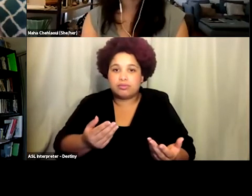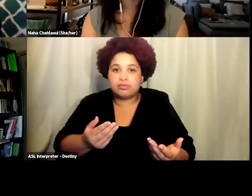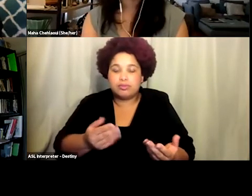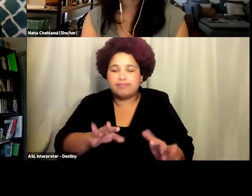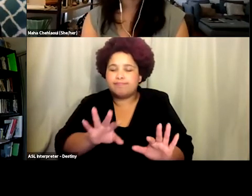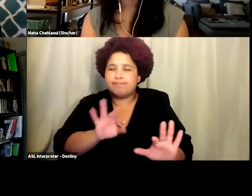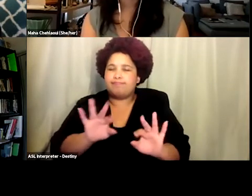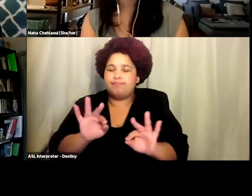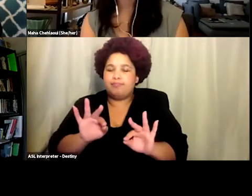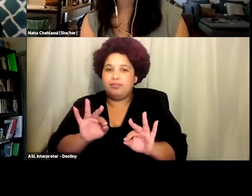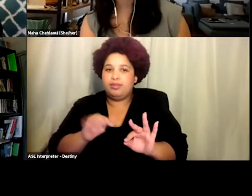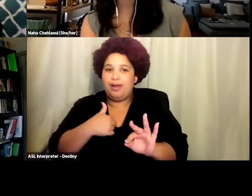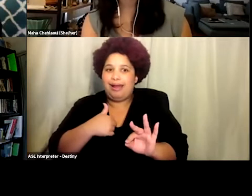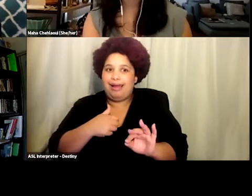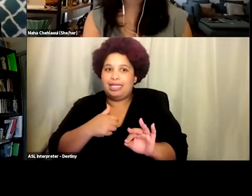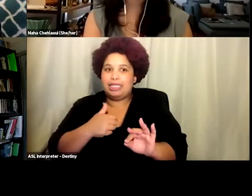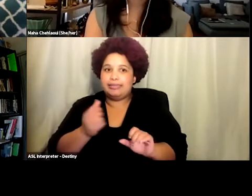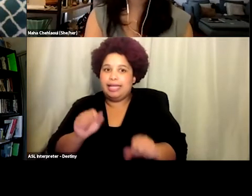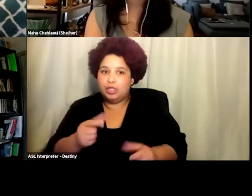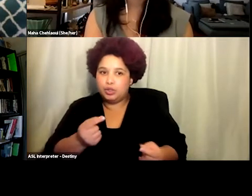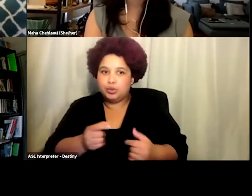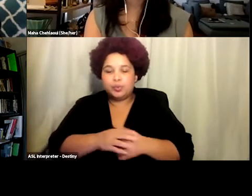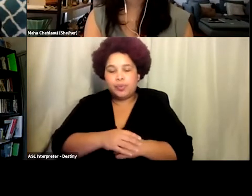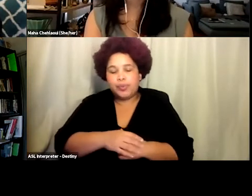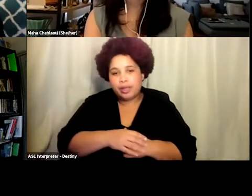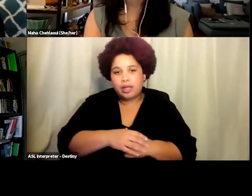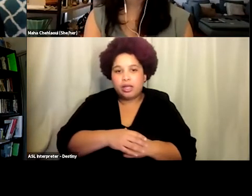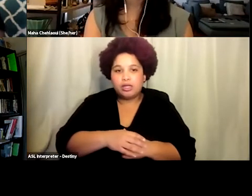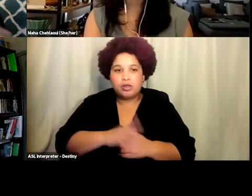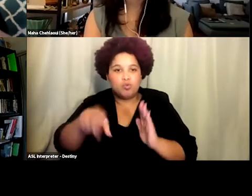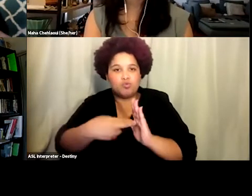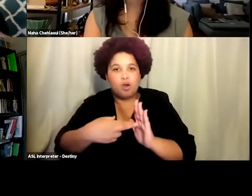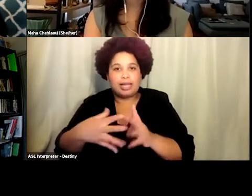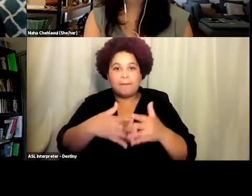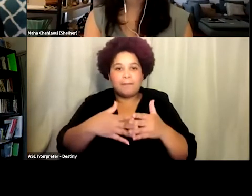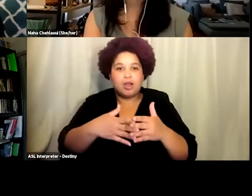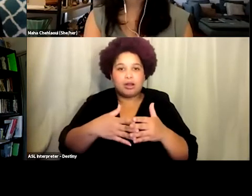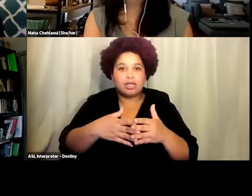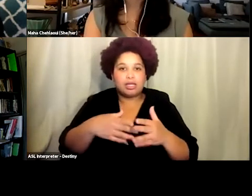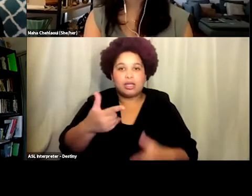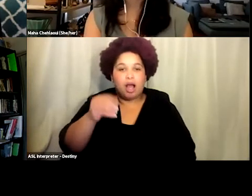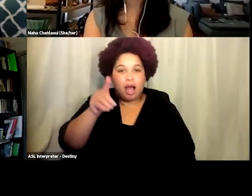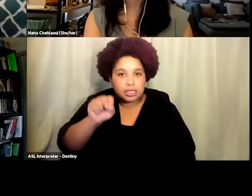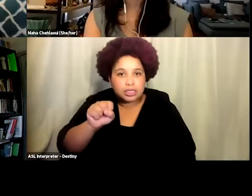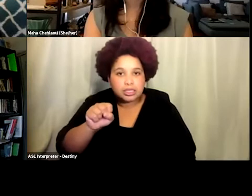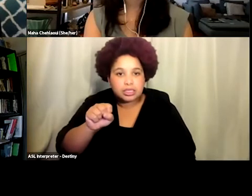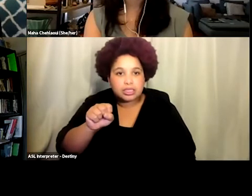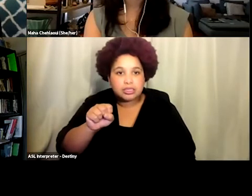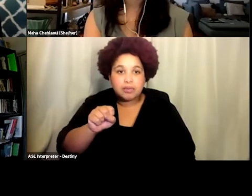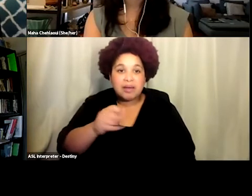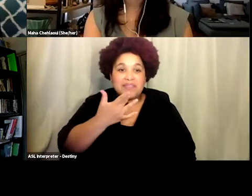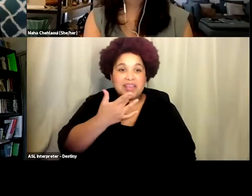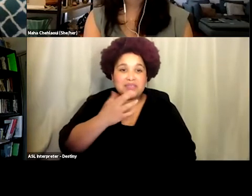selective in what I can. So yeah, I just, but like, take a role like American Gods. A lot of my favorite roles are the roles